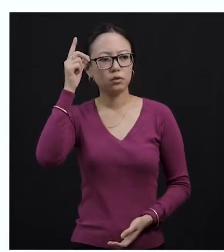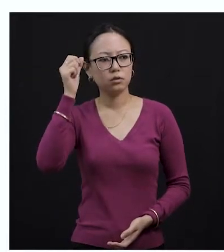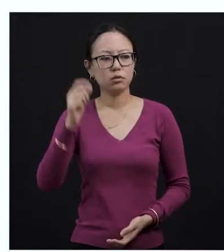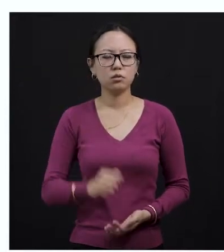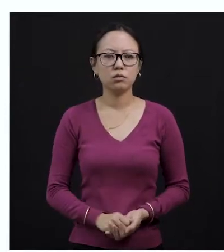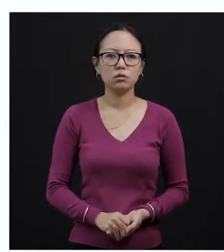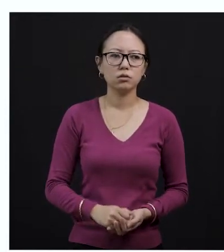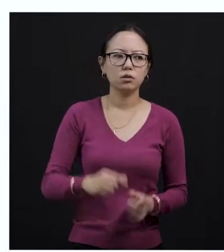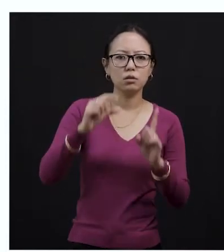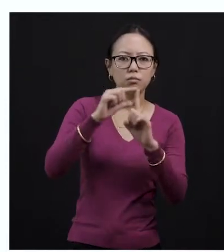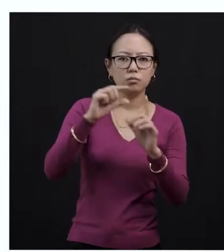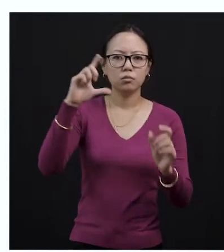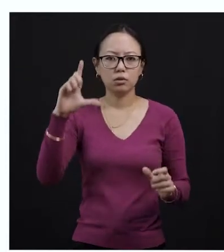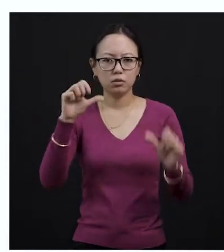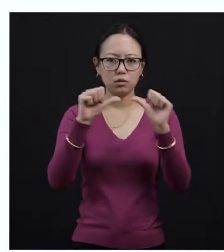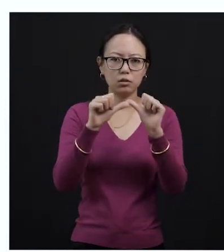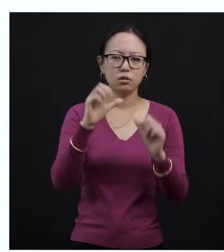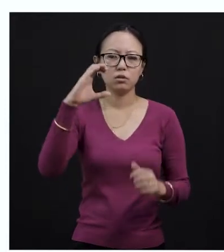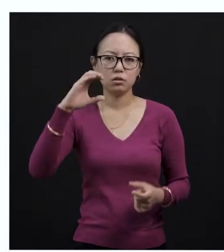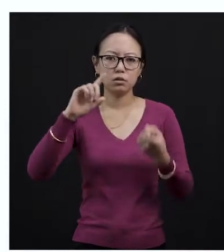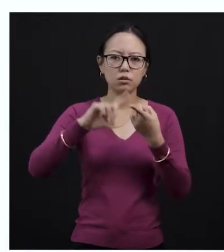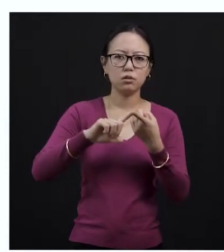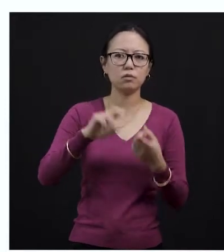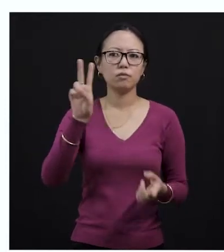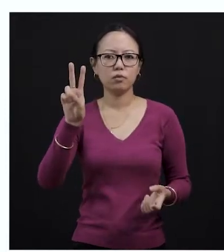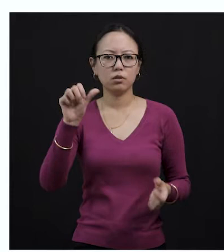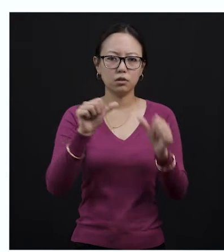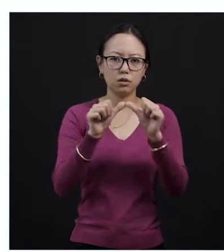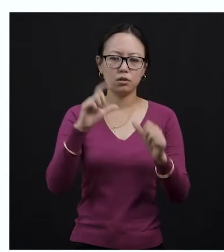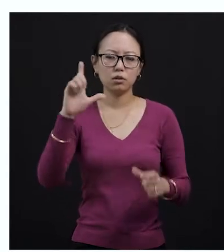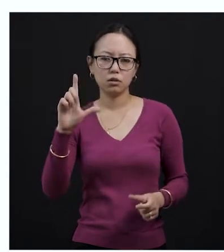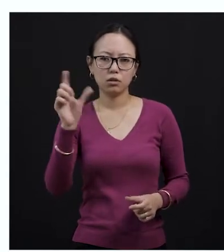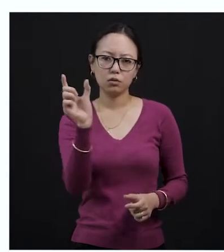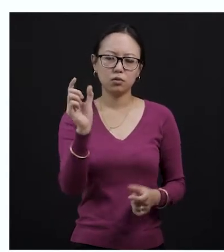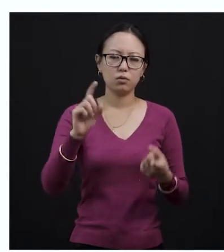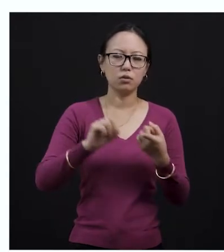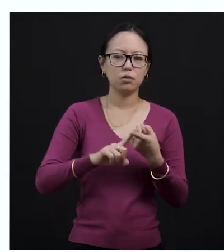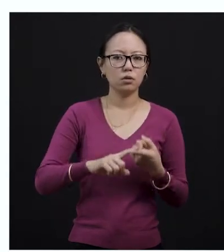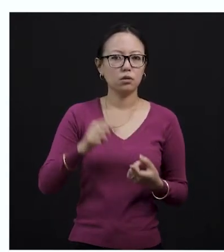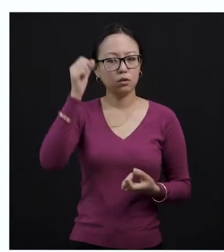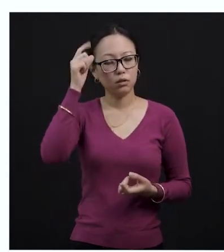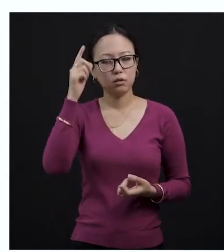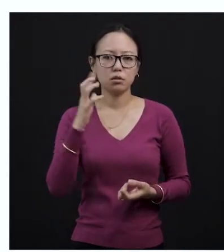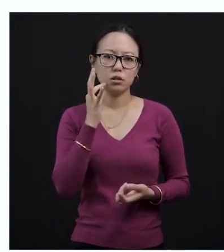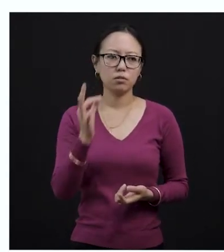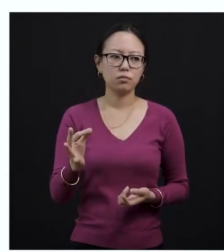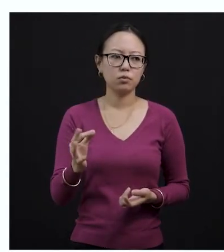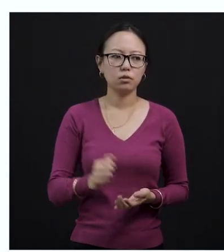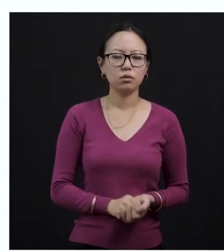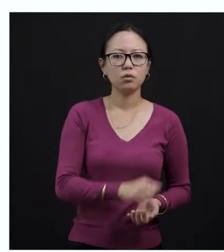value. Place value. All right. The counting numbers 1,